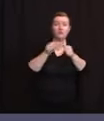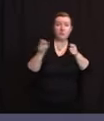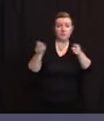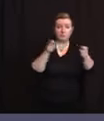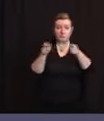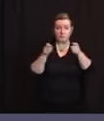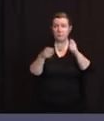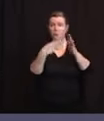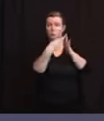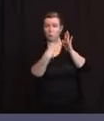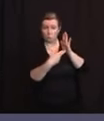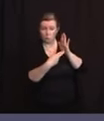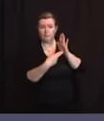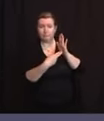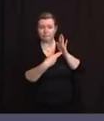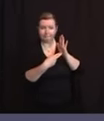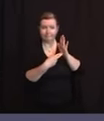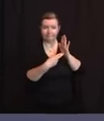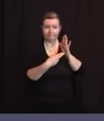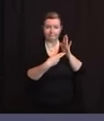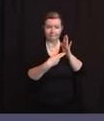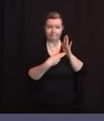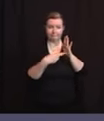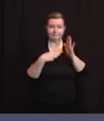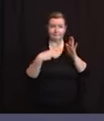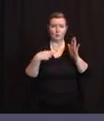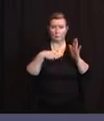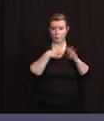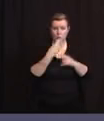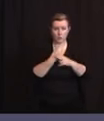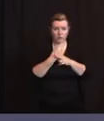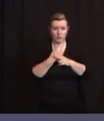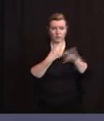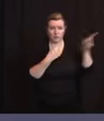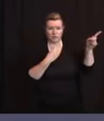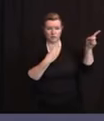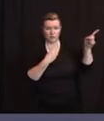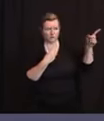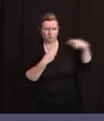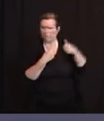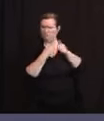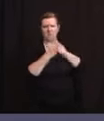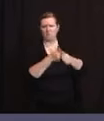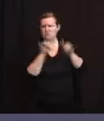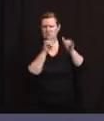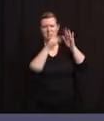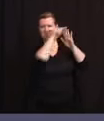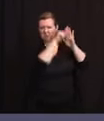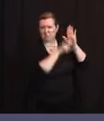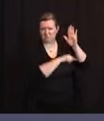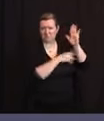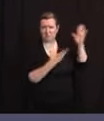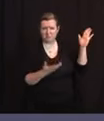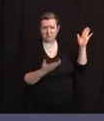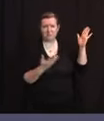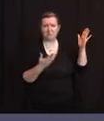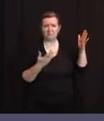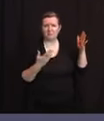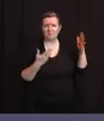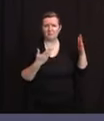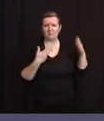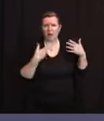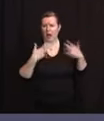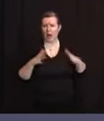we currently had issued. On that same day, Governor Murphy signed an executive